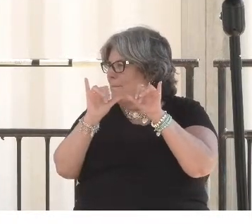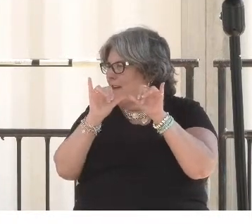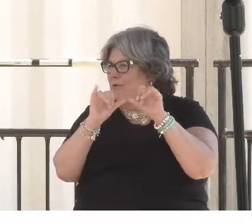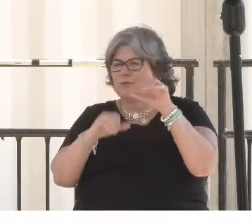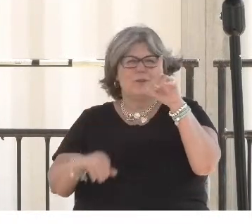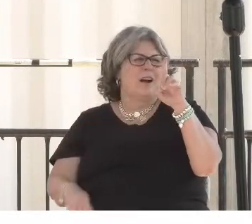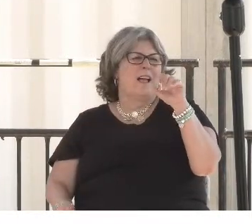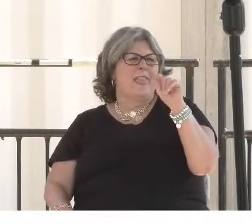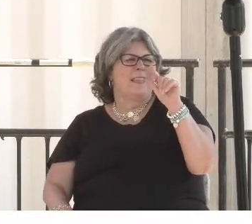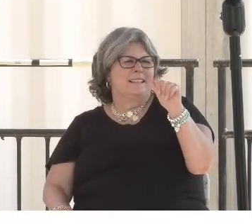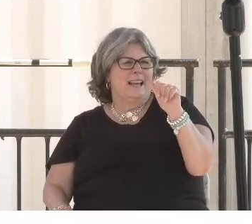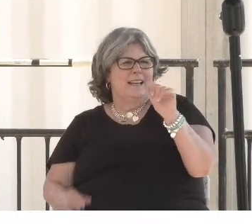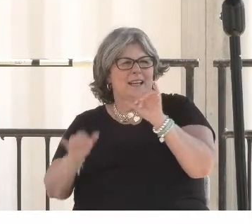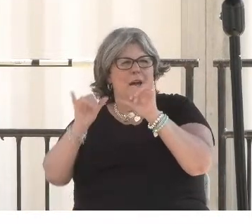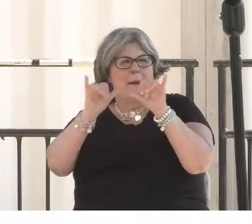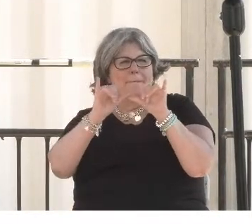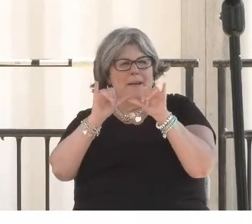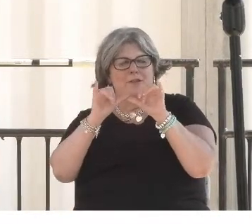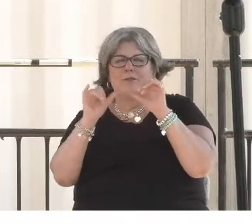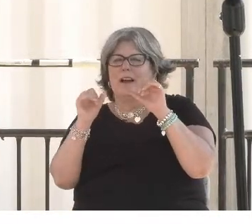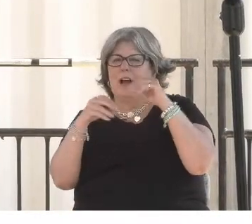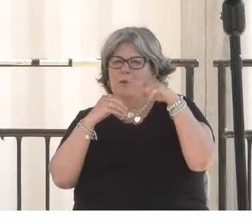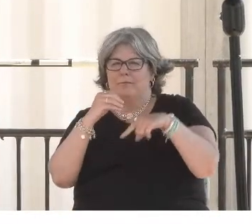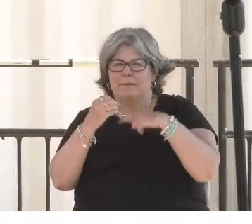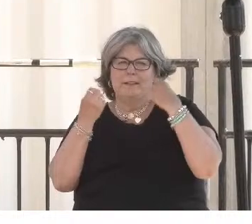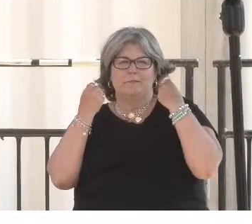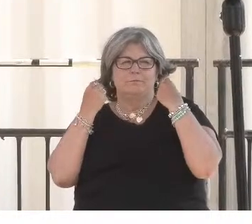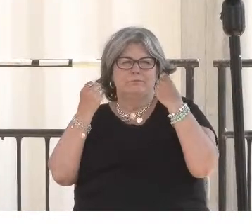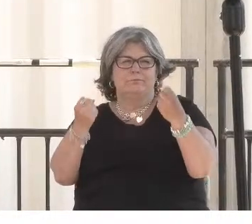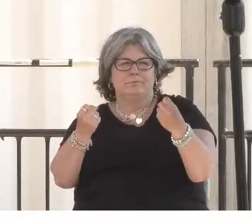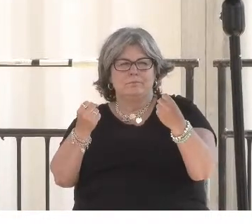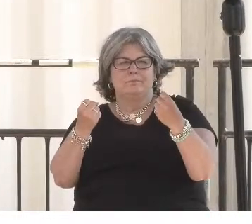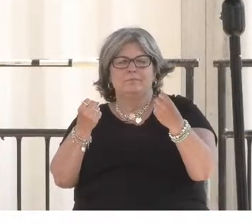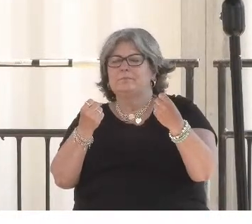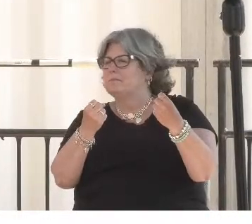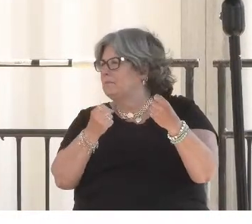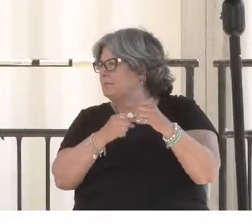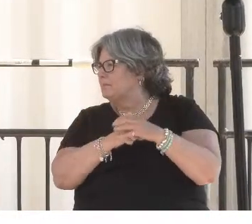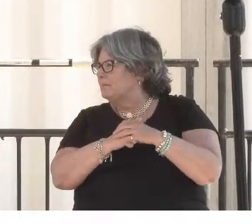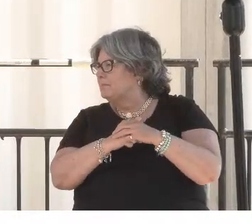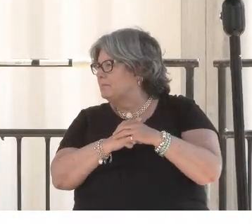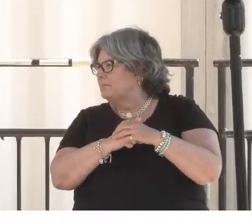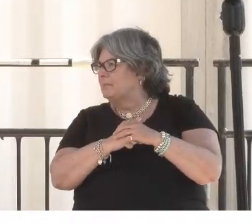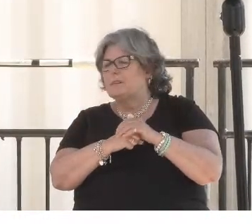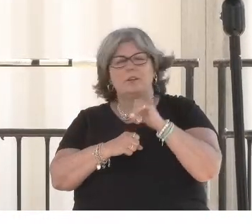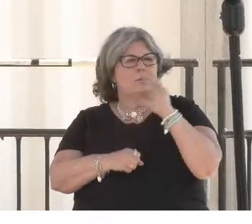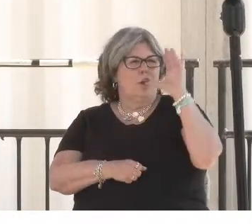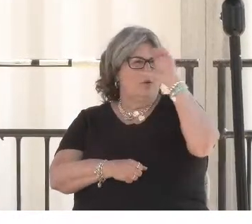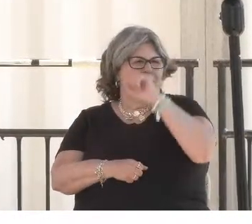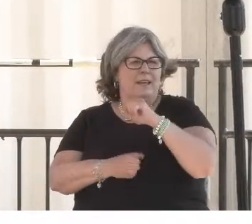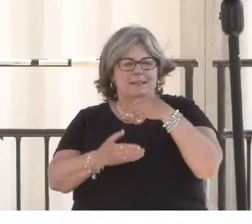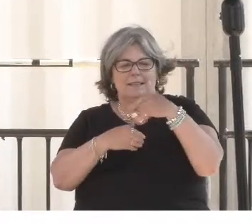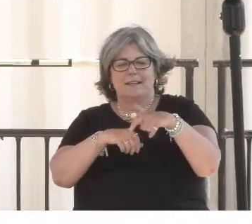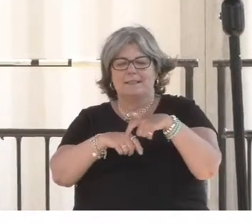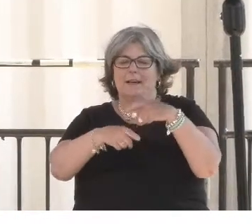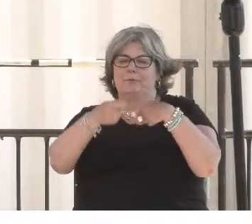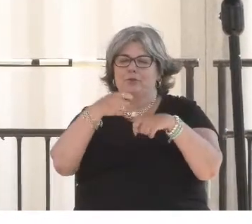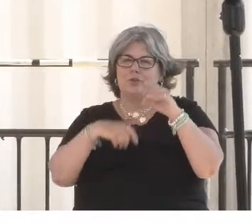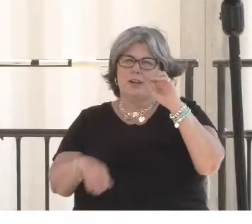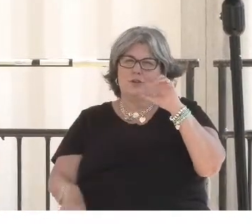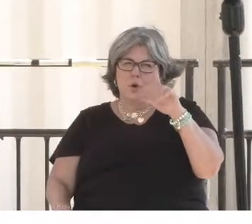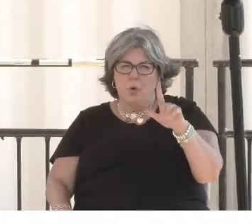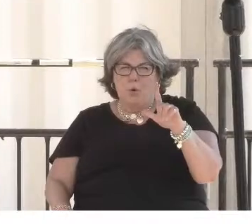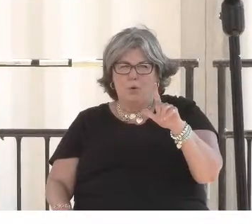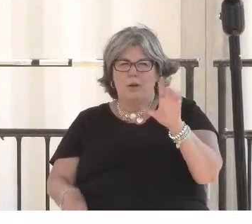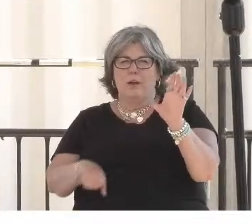data, measure the miles driven. So it's no guess as to when the next oil change is done. You can sit at